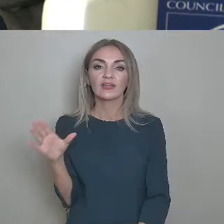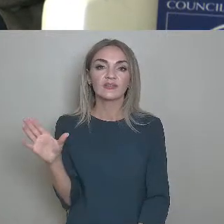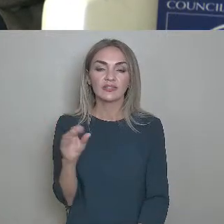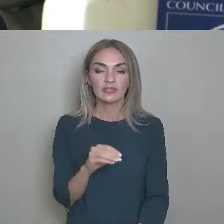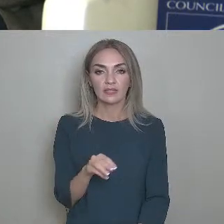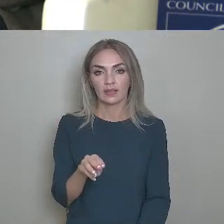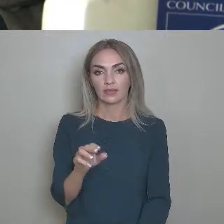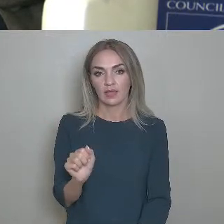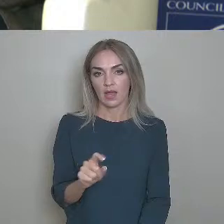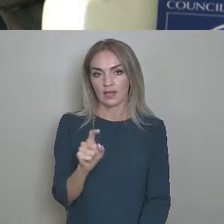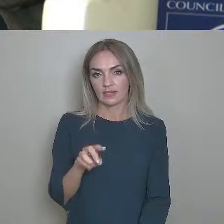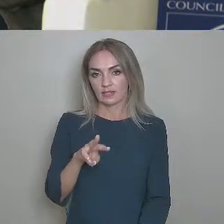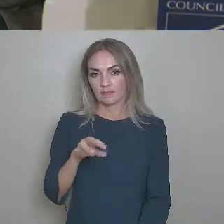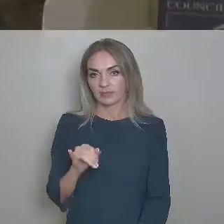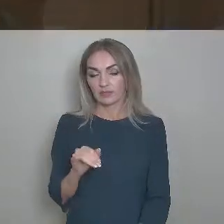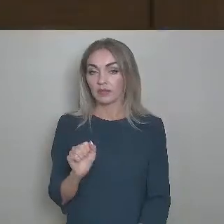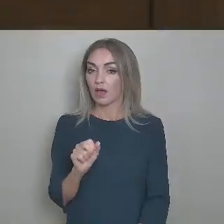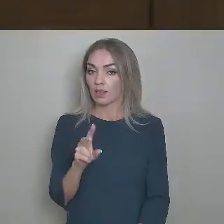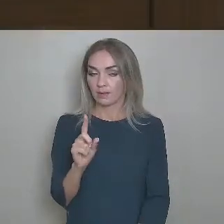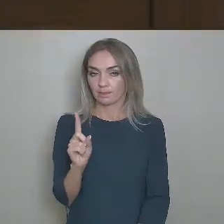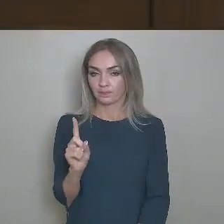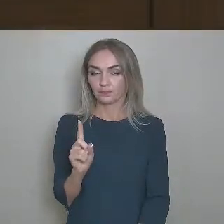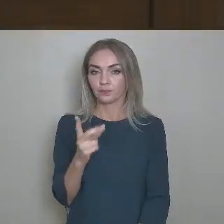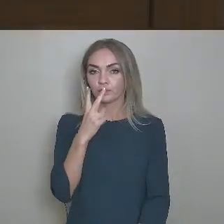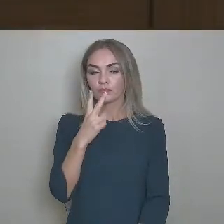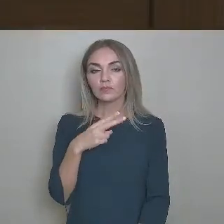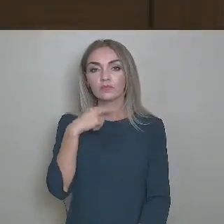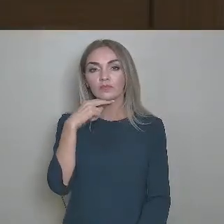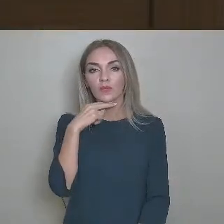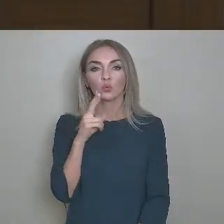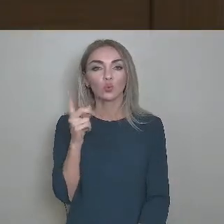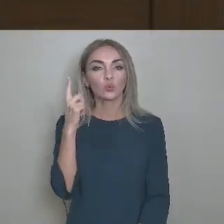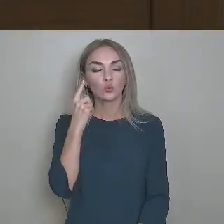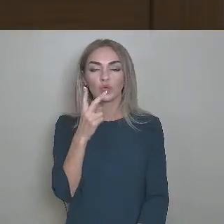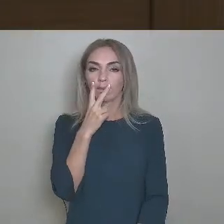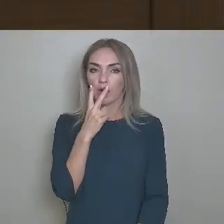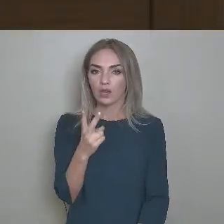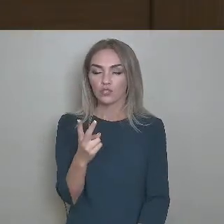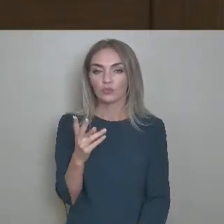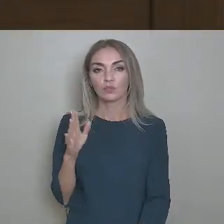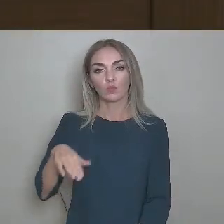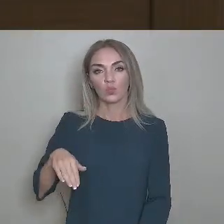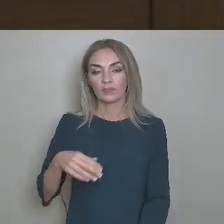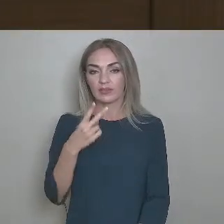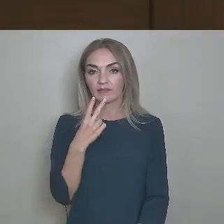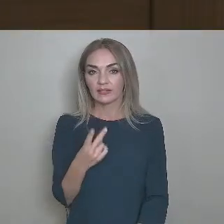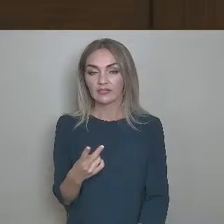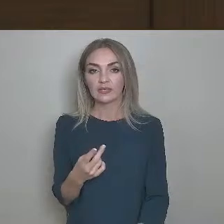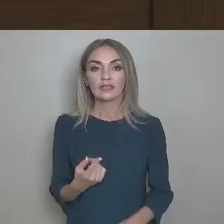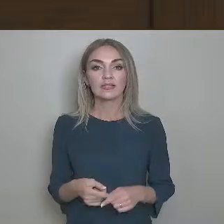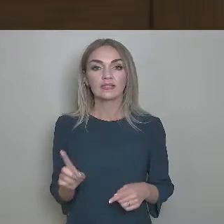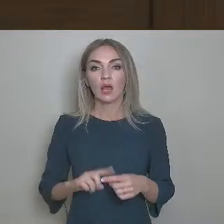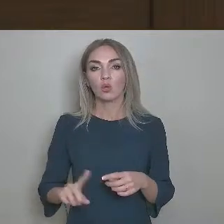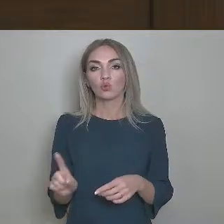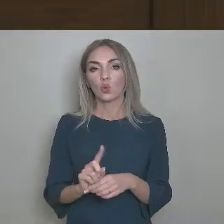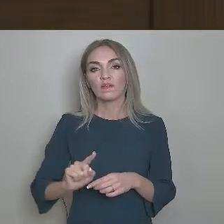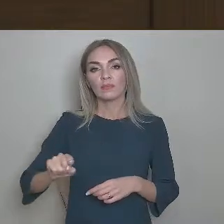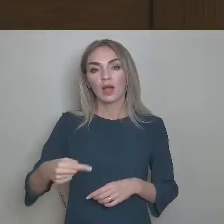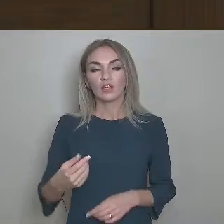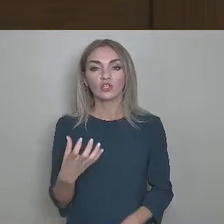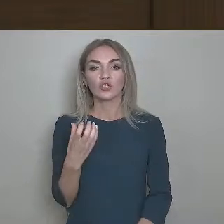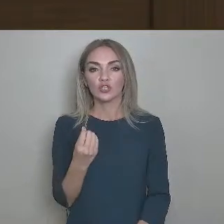say, okay, so please, to whom it may concern, including mass media. But everybody who is listening to us at the